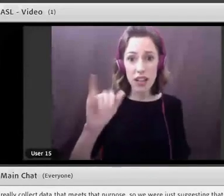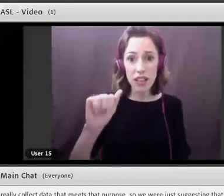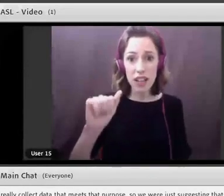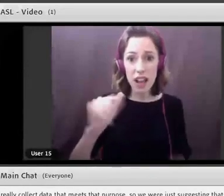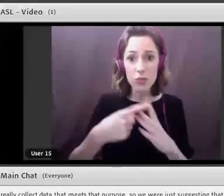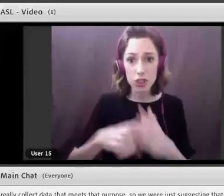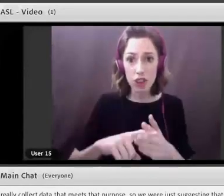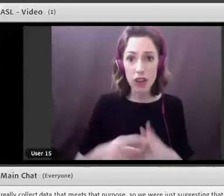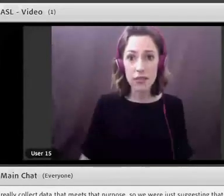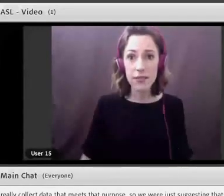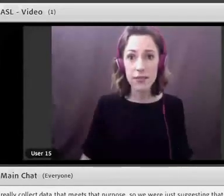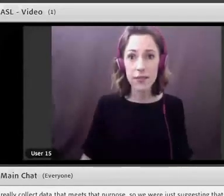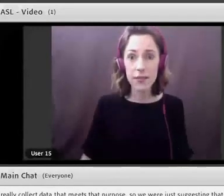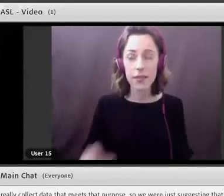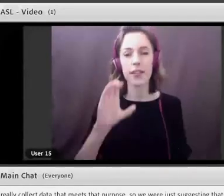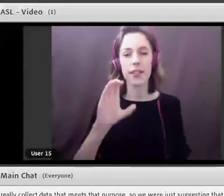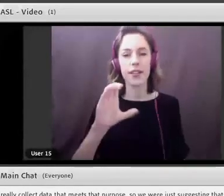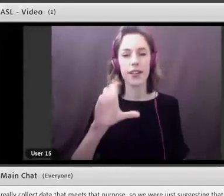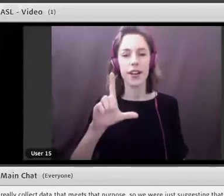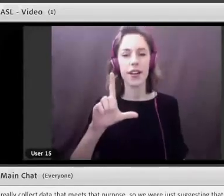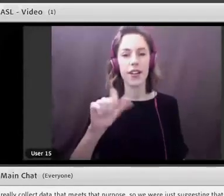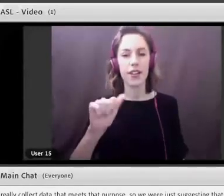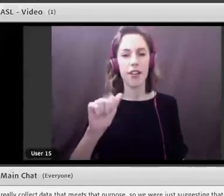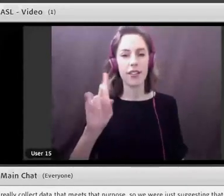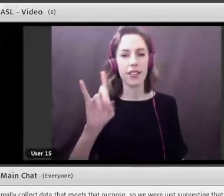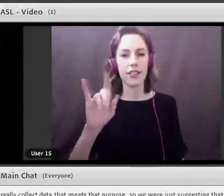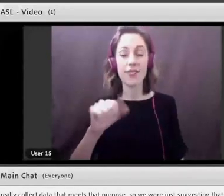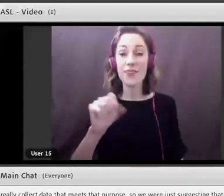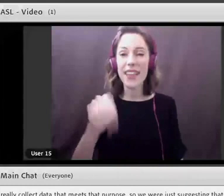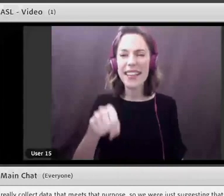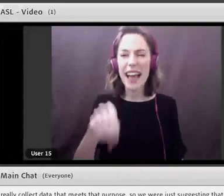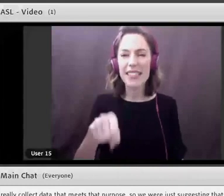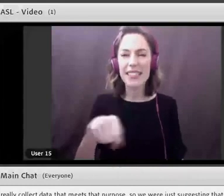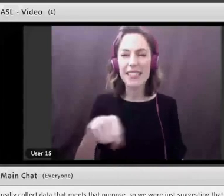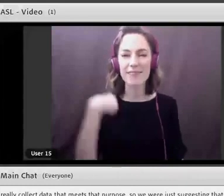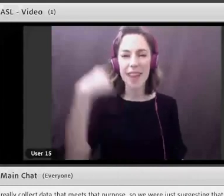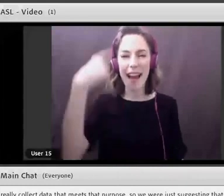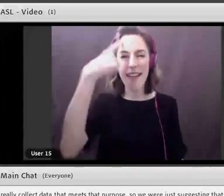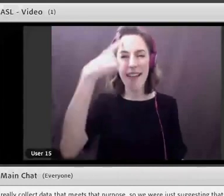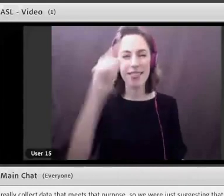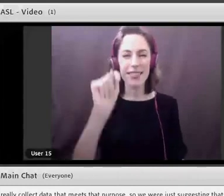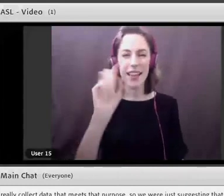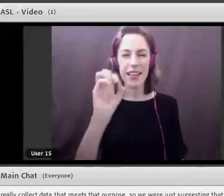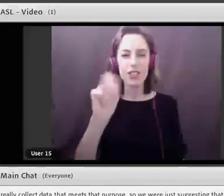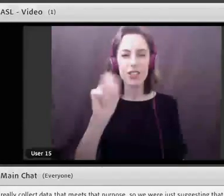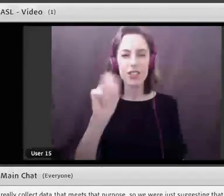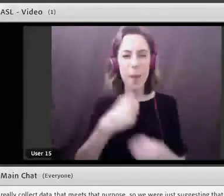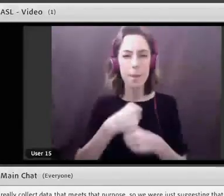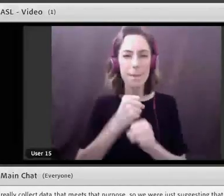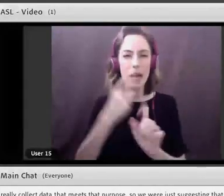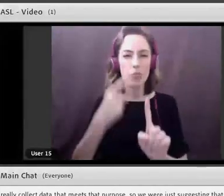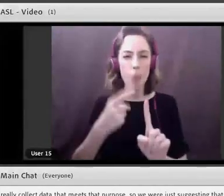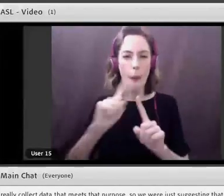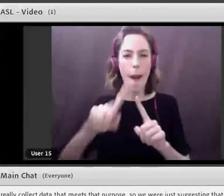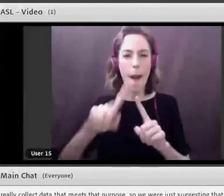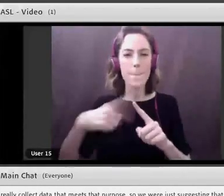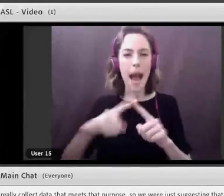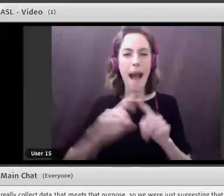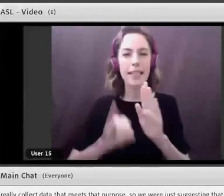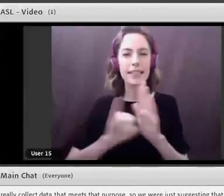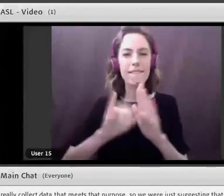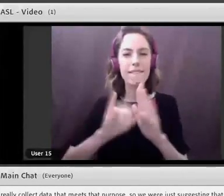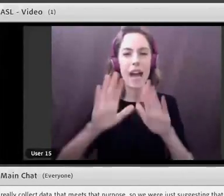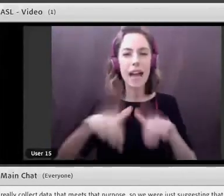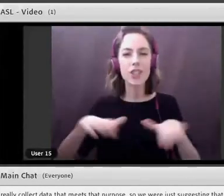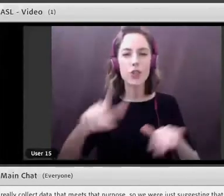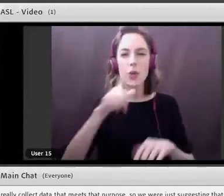Yes, thank you. I think there was a point made by Tom about identifying children who are out of school and what instrument we should use